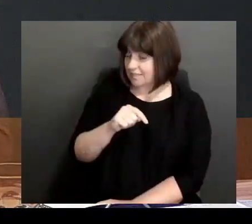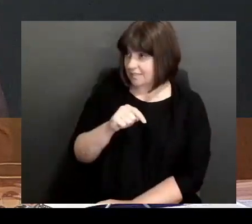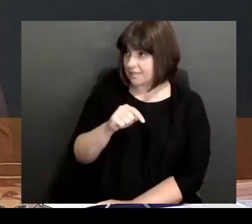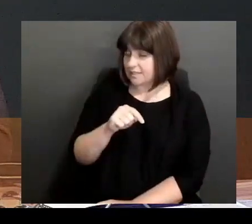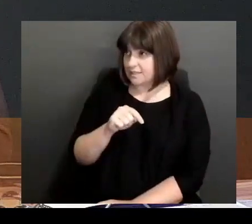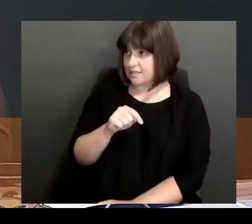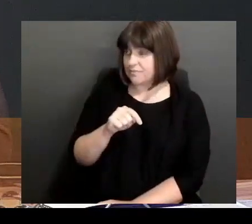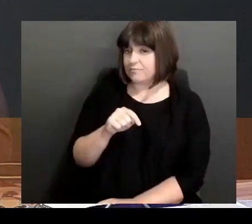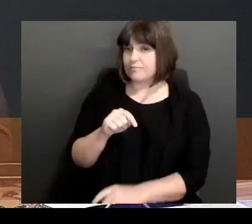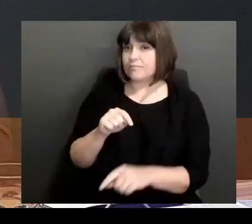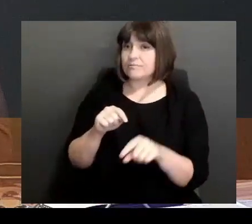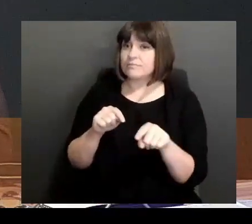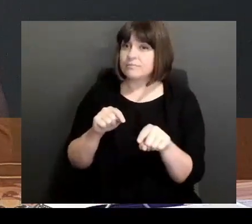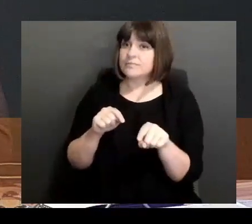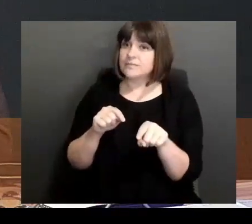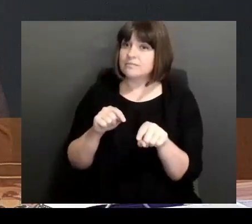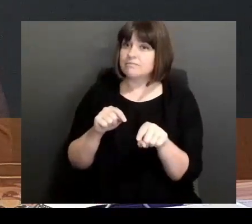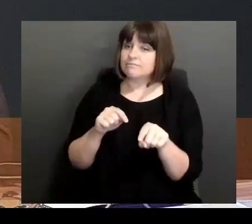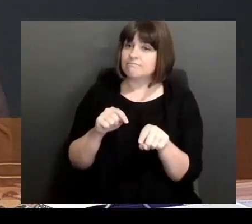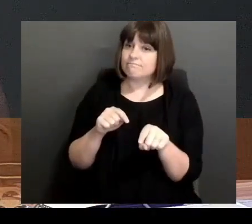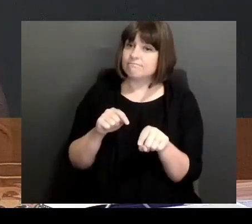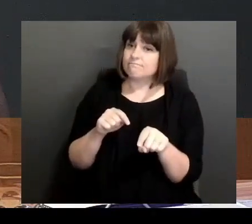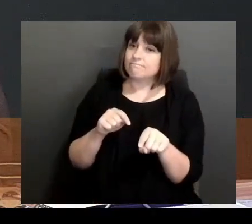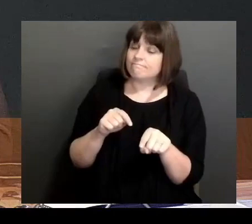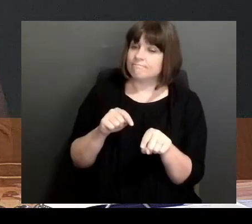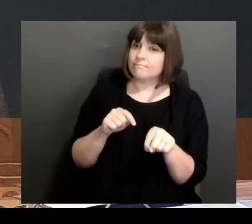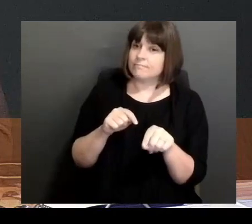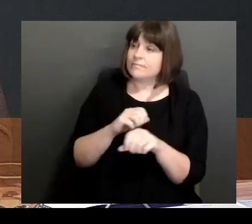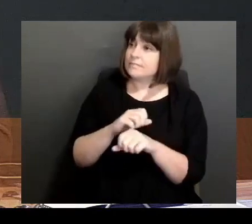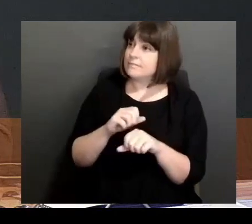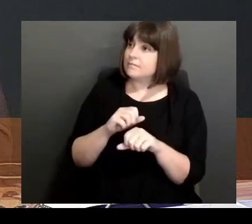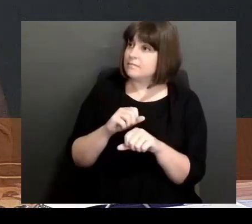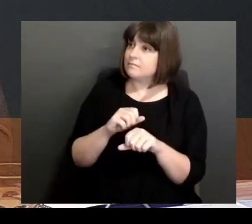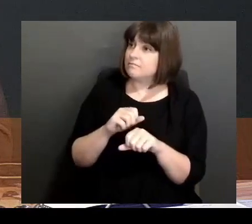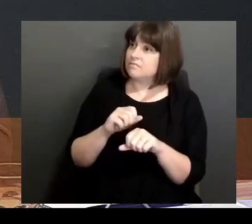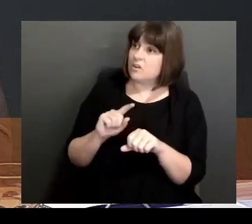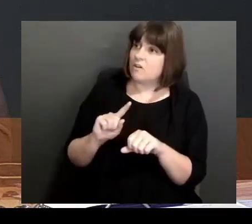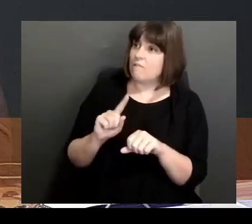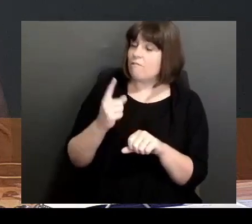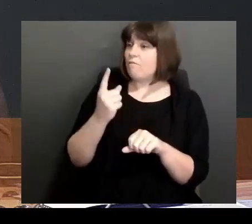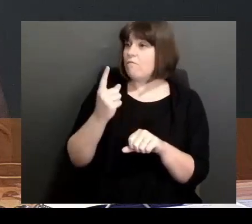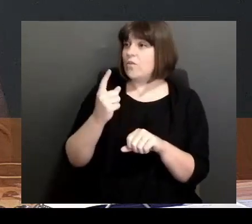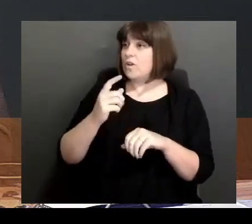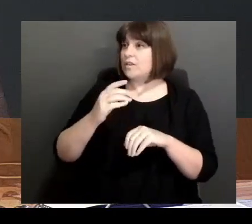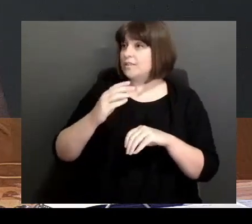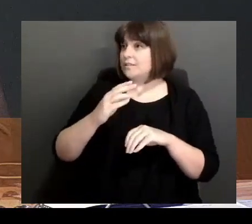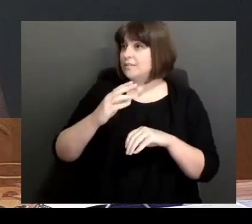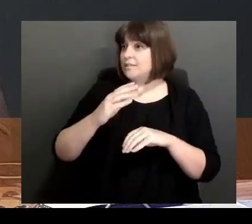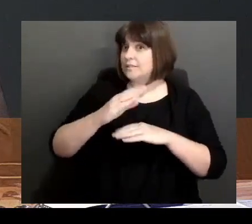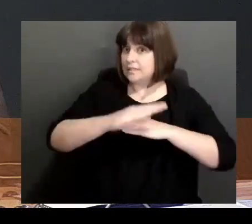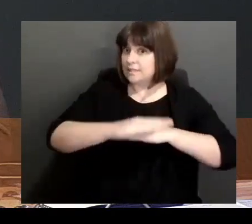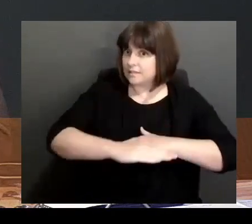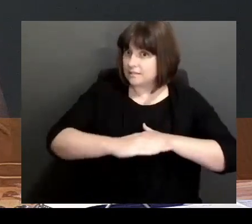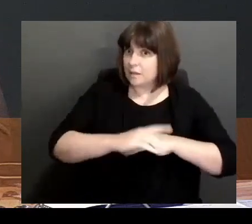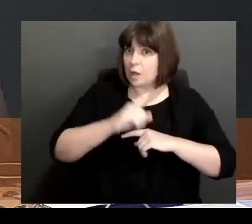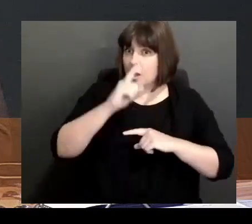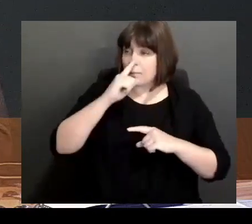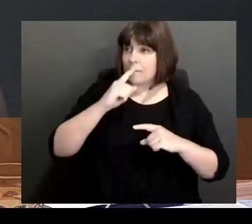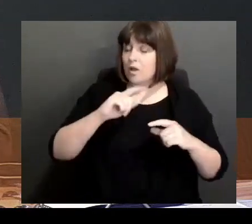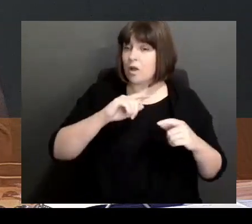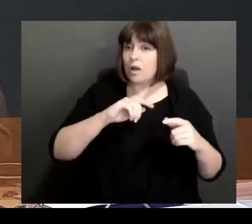guess, a newer commodity that our people are, I guess society, renewables and so